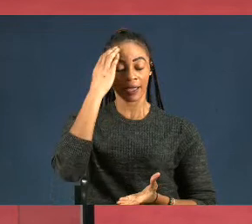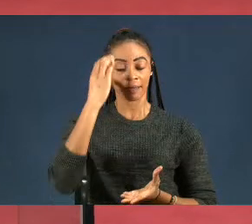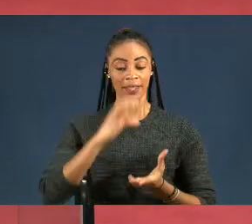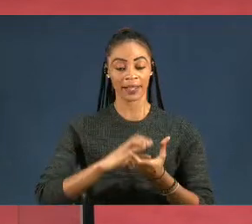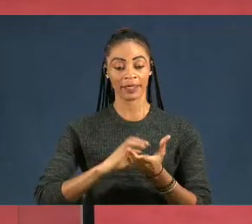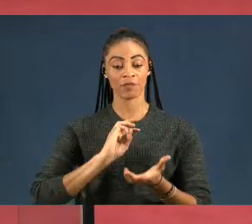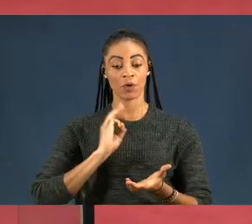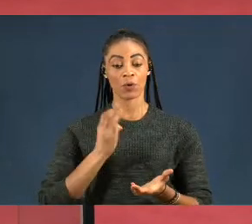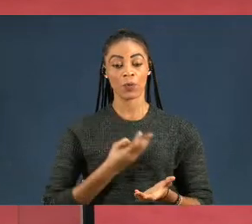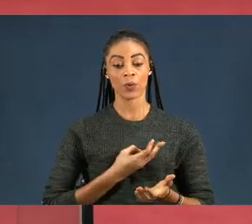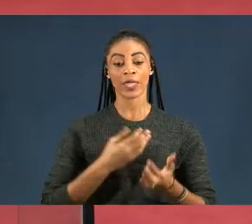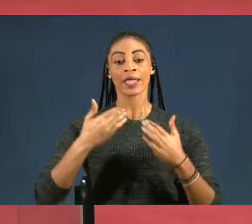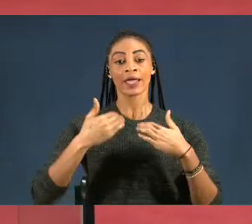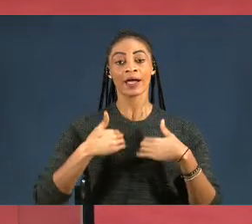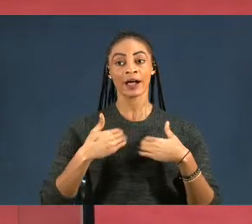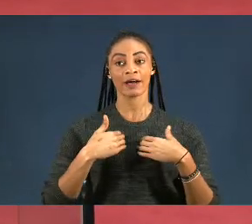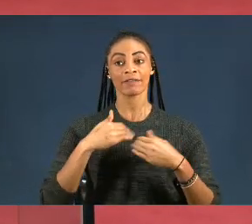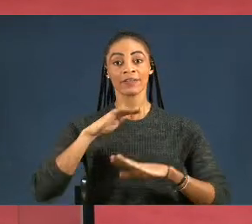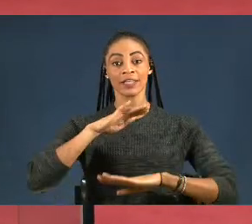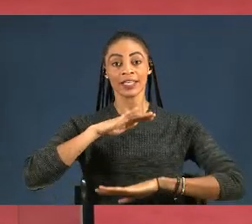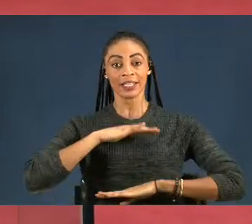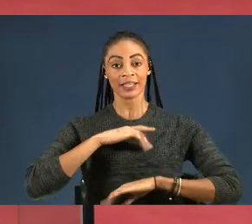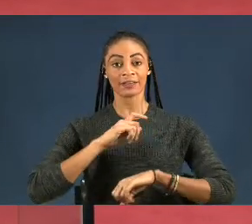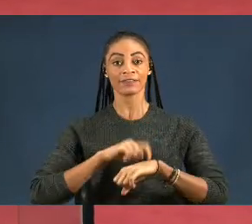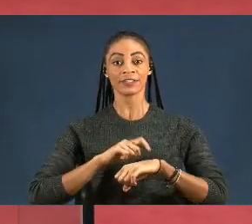at these scriptures.